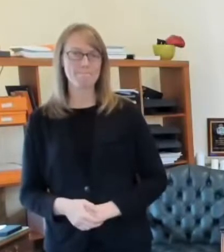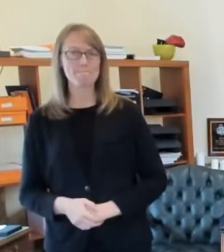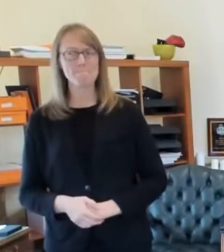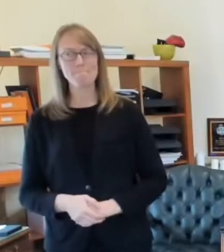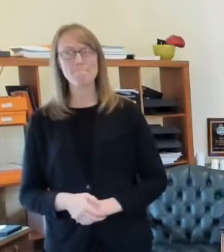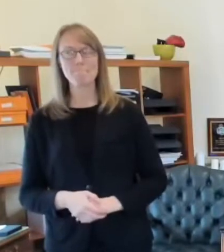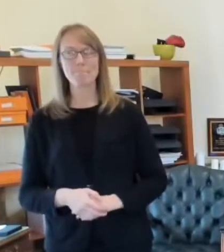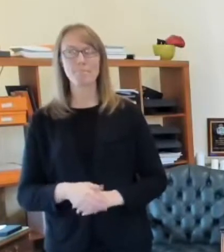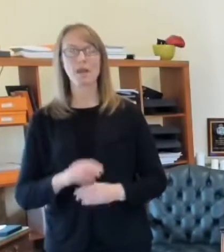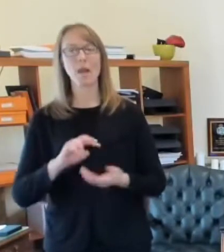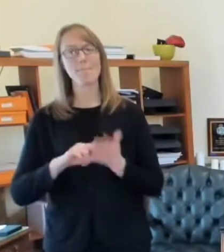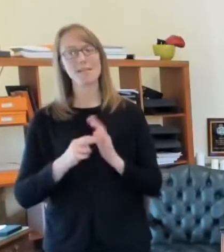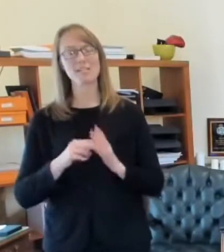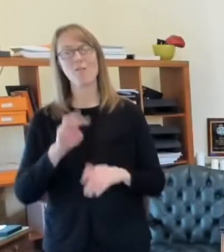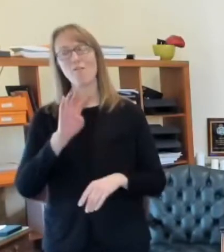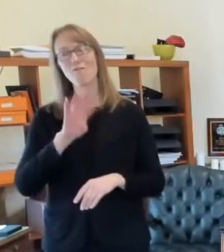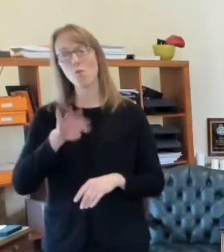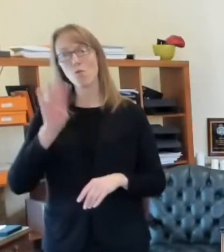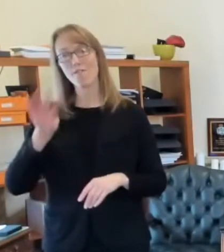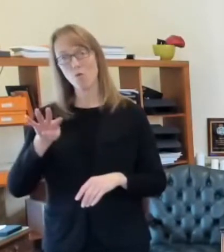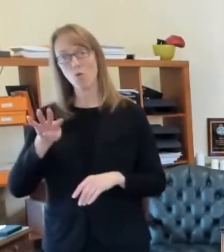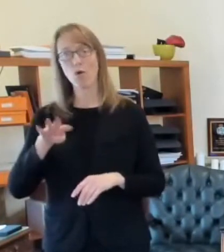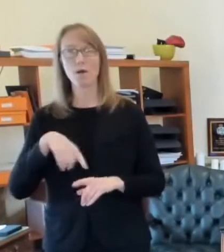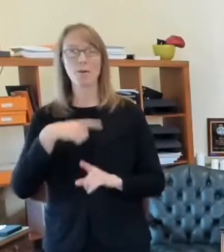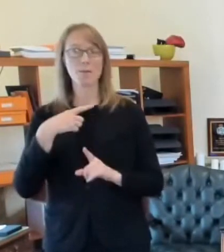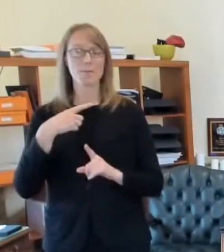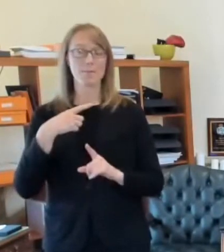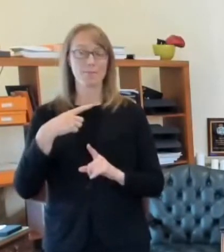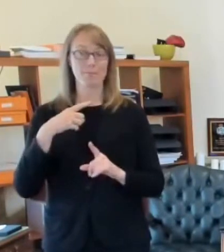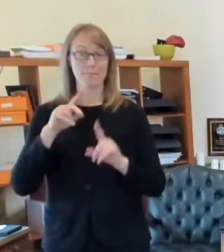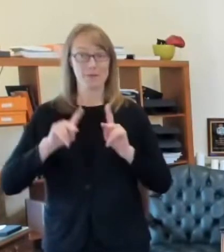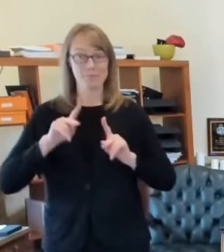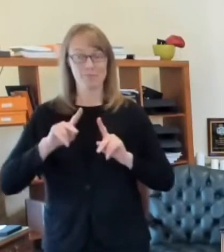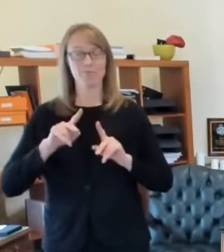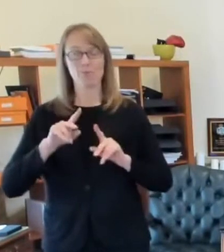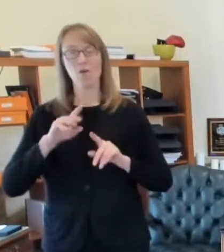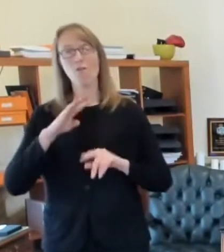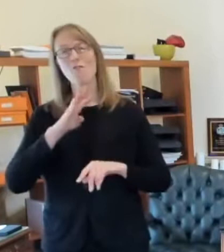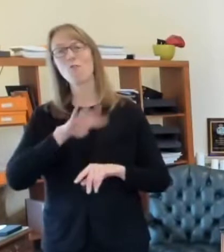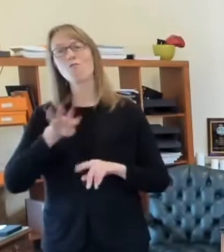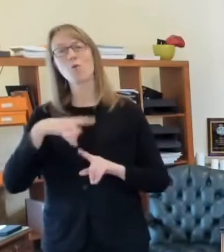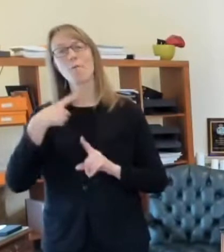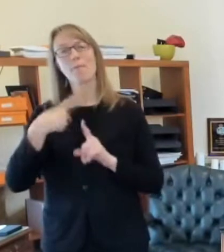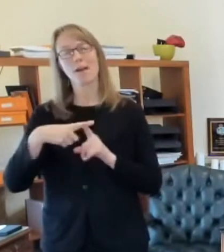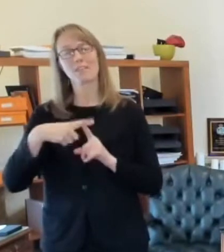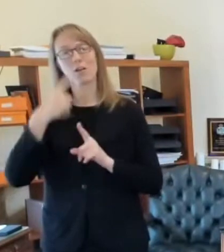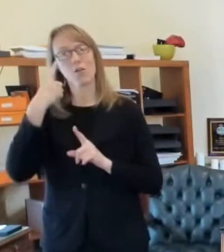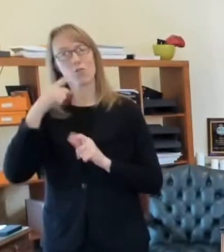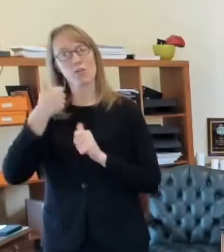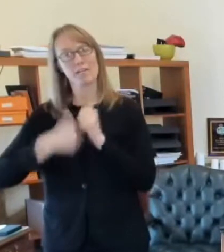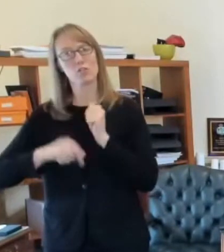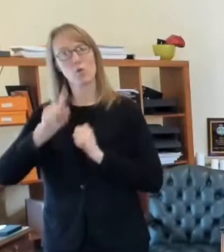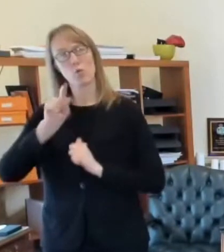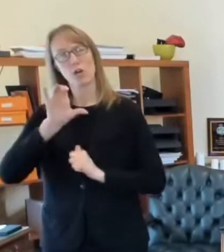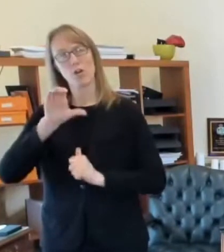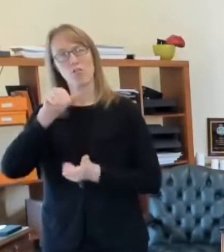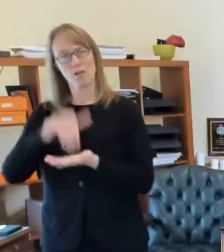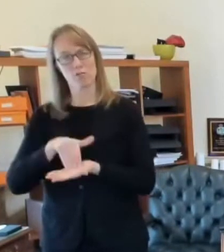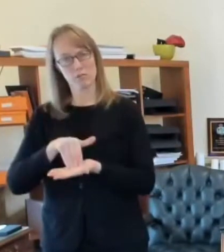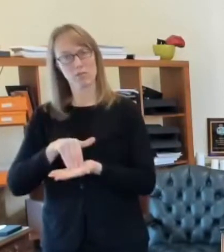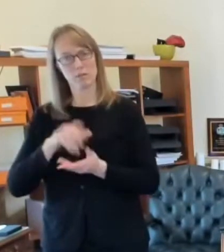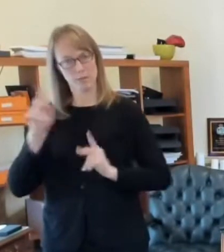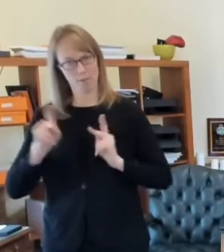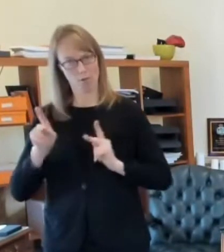44 positive cases per day per 100,000. And that's been pretty steady